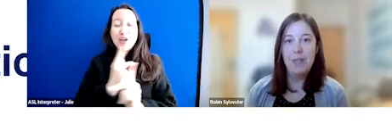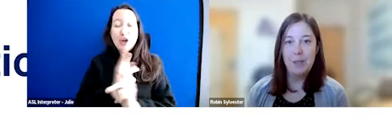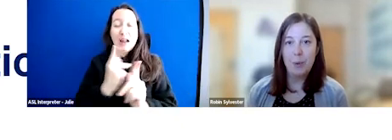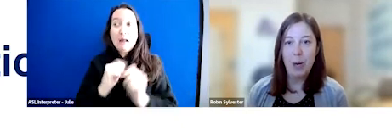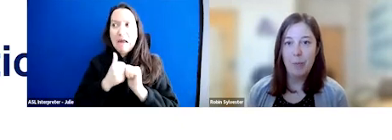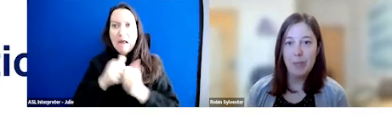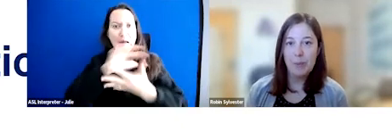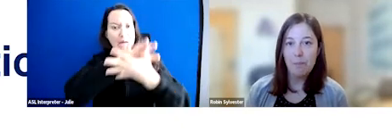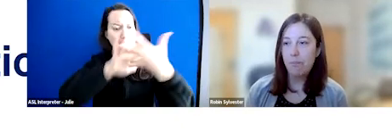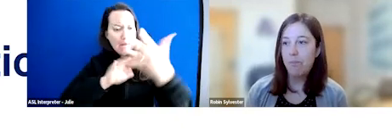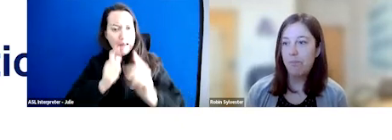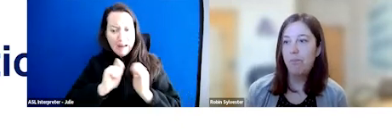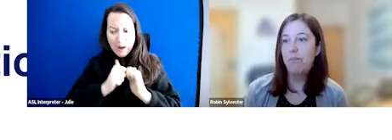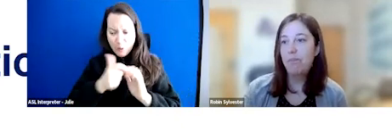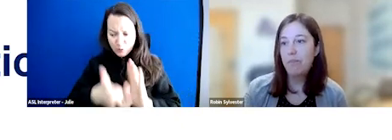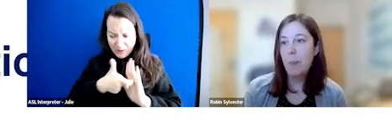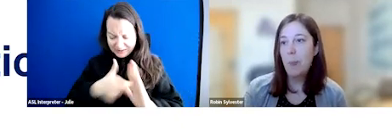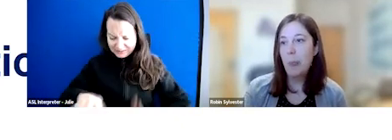to meet these requirements.